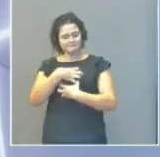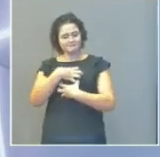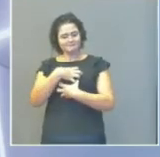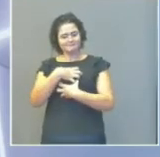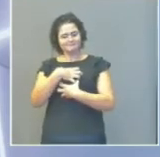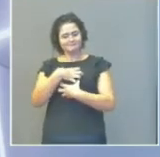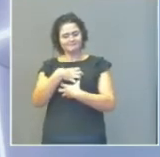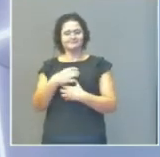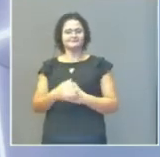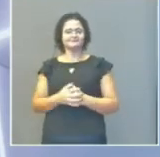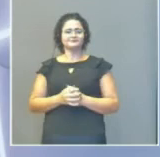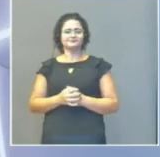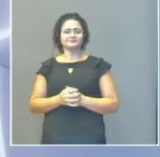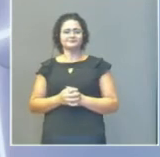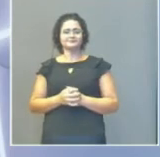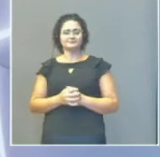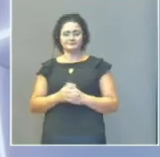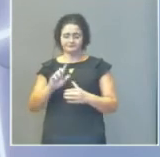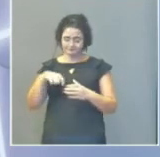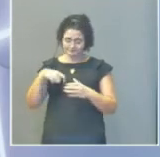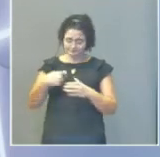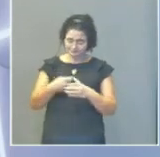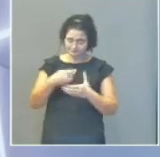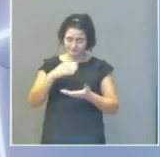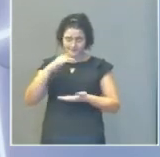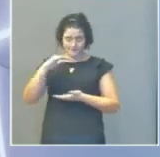the rag doll Abayomi.